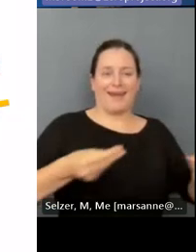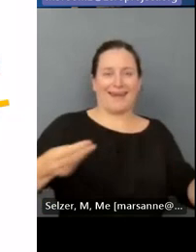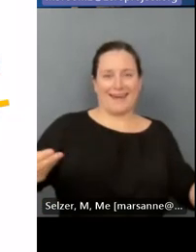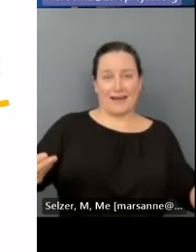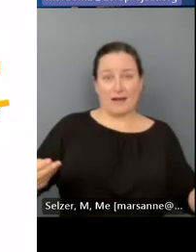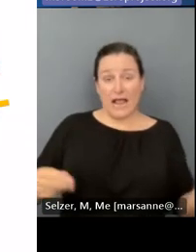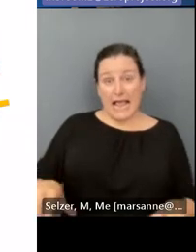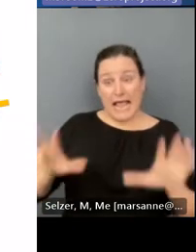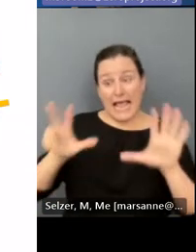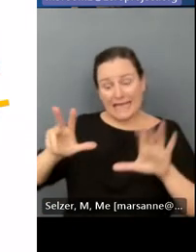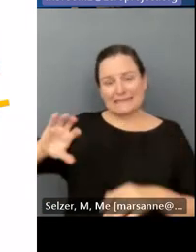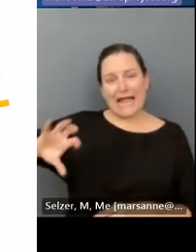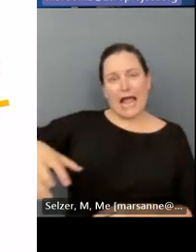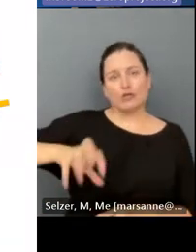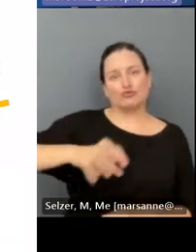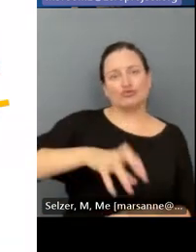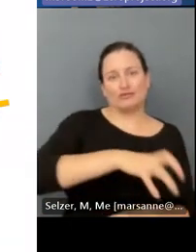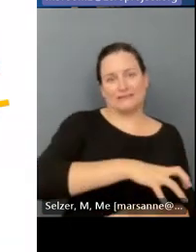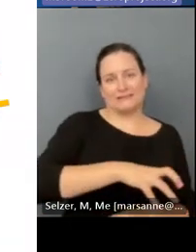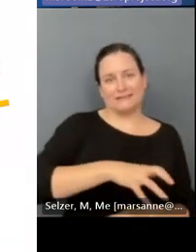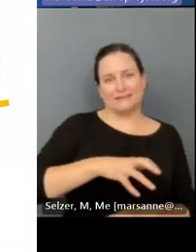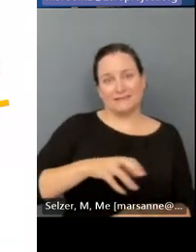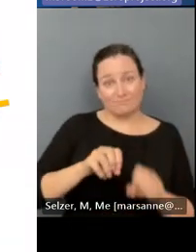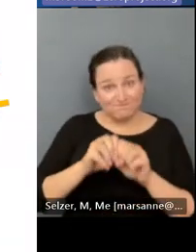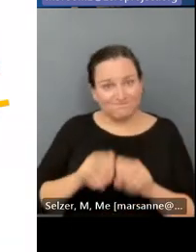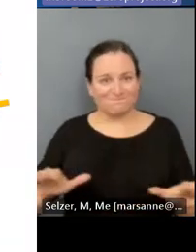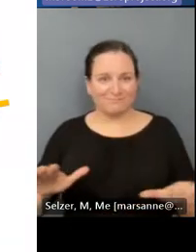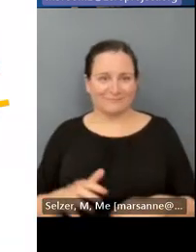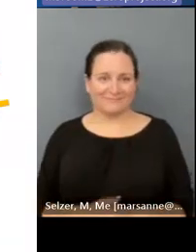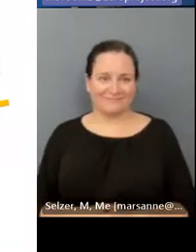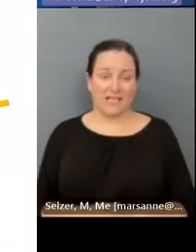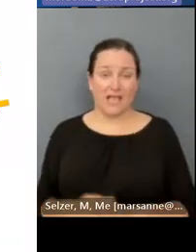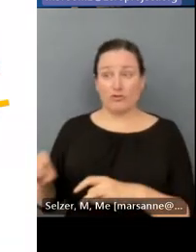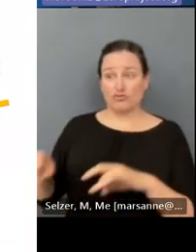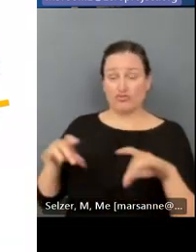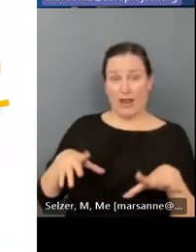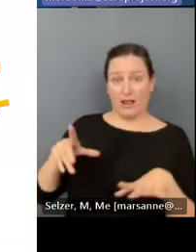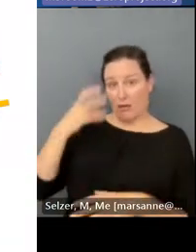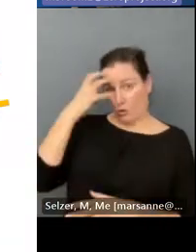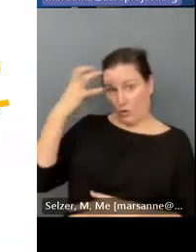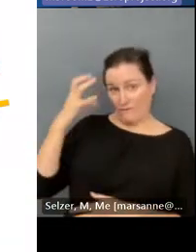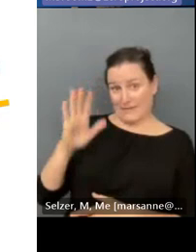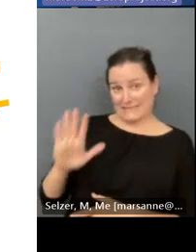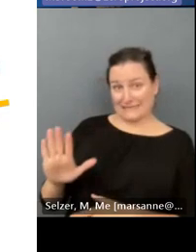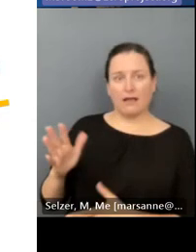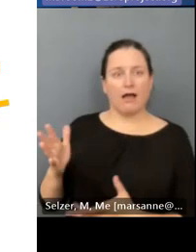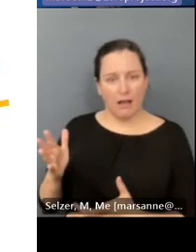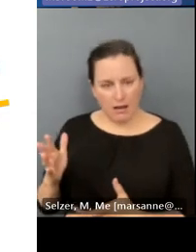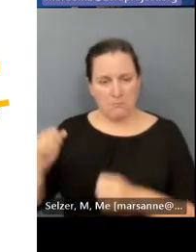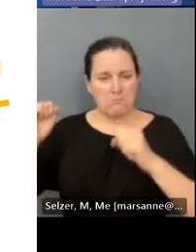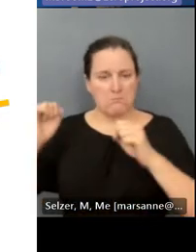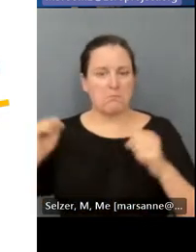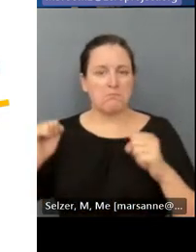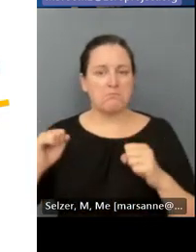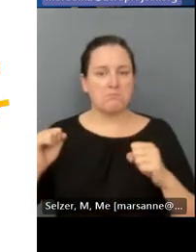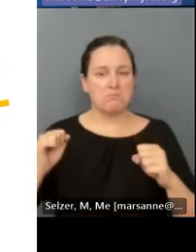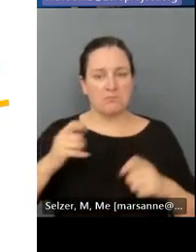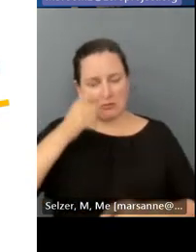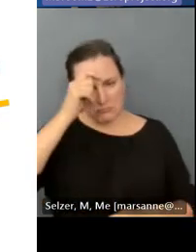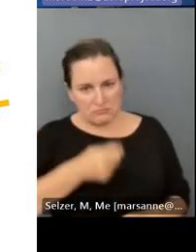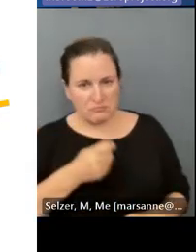with over 12 awards and endorsed by the Australian government DFAT in 2019. And we also